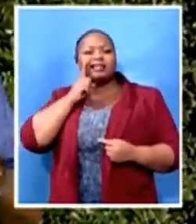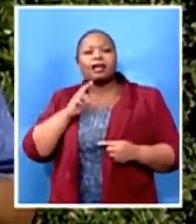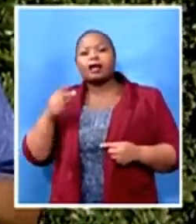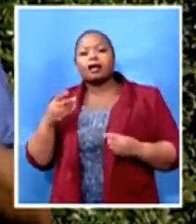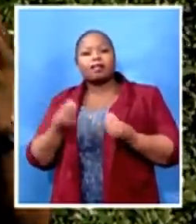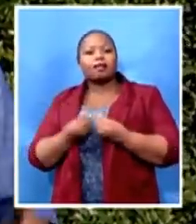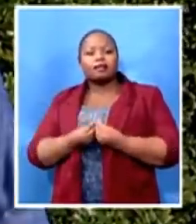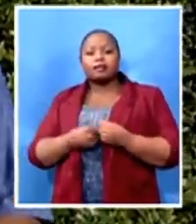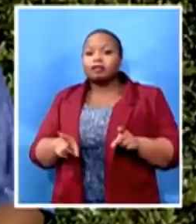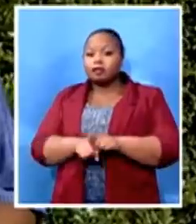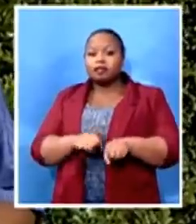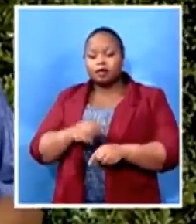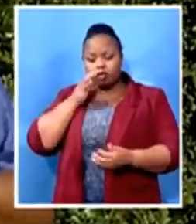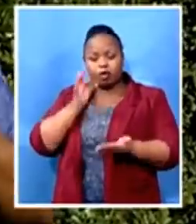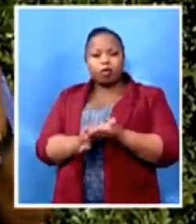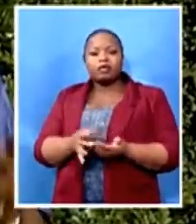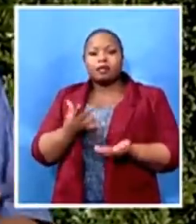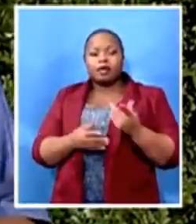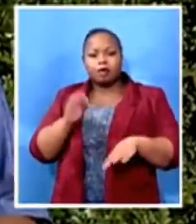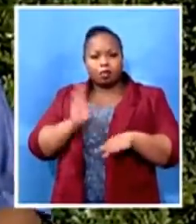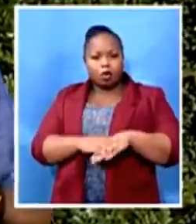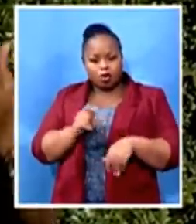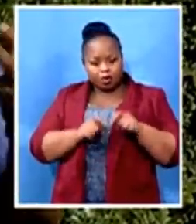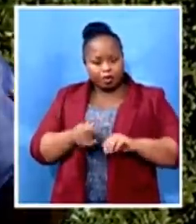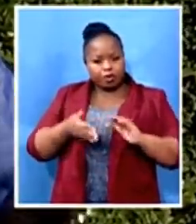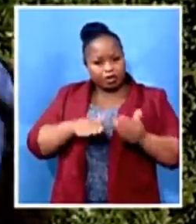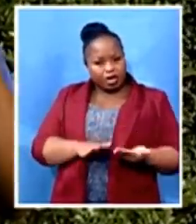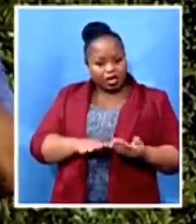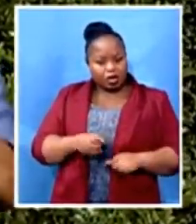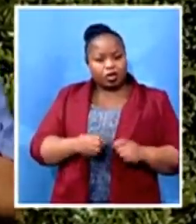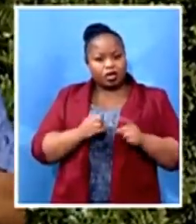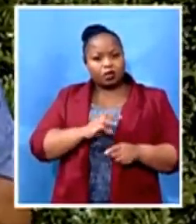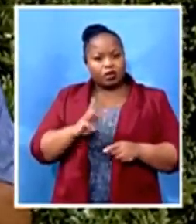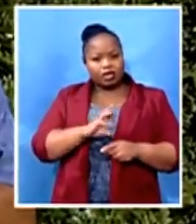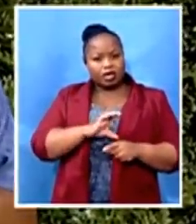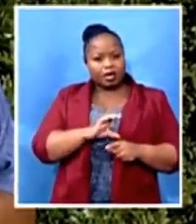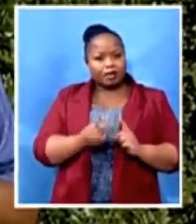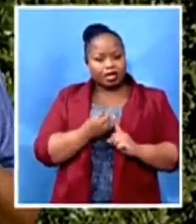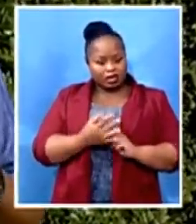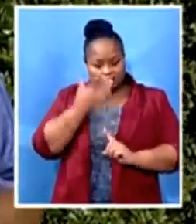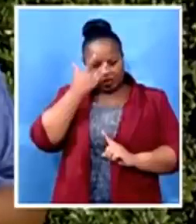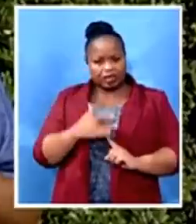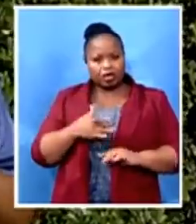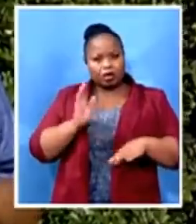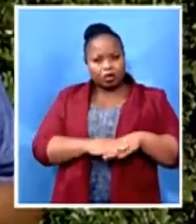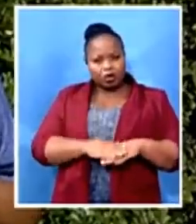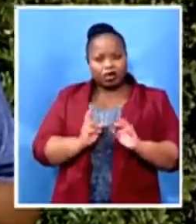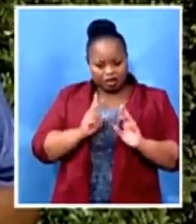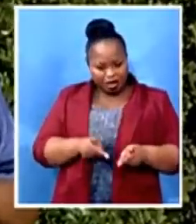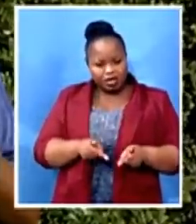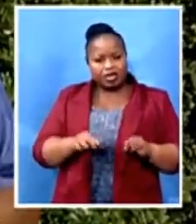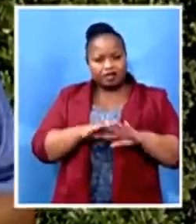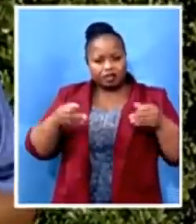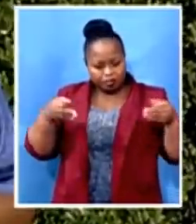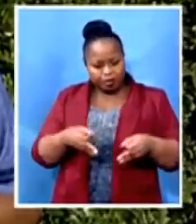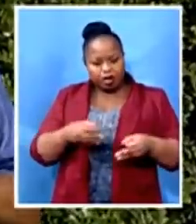more bodies, because the more people are infected in Western Cape, the more people are dying, and the more of them are buried in Western Cape, that look at other alternative